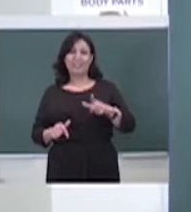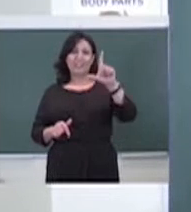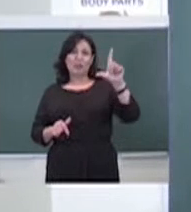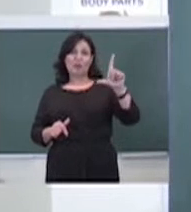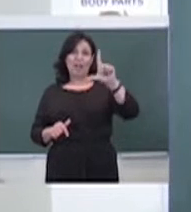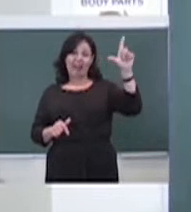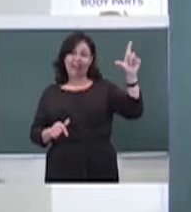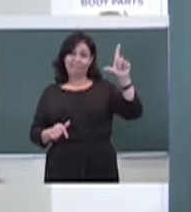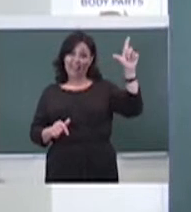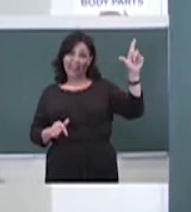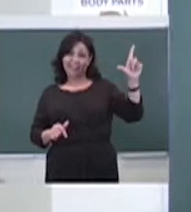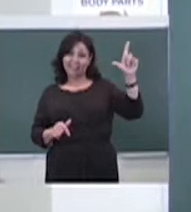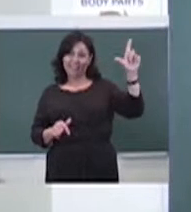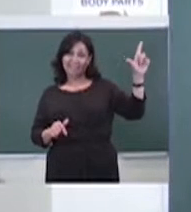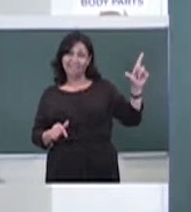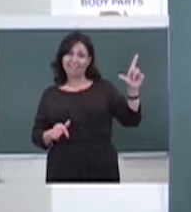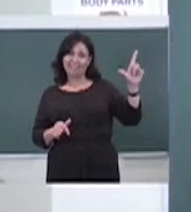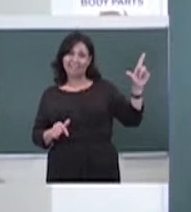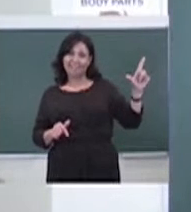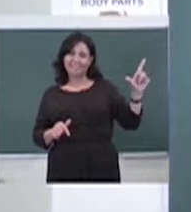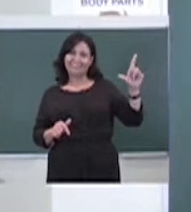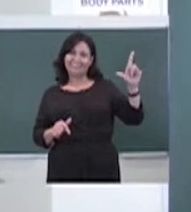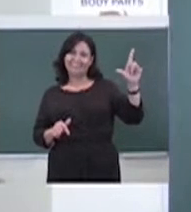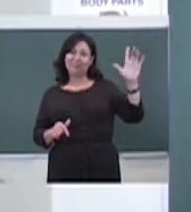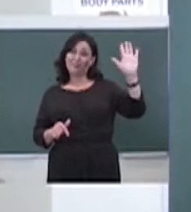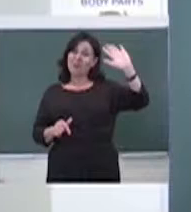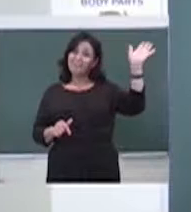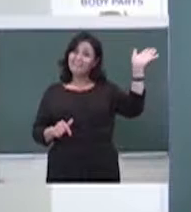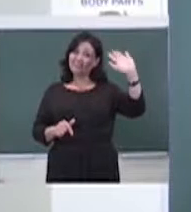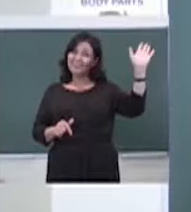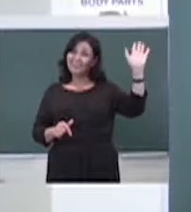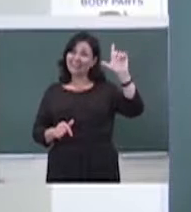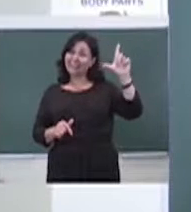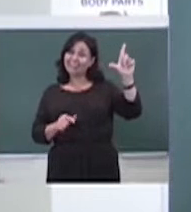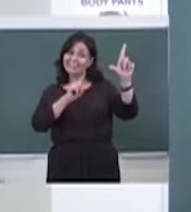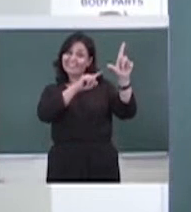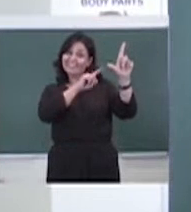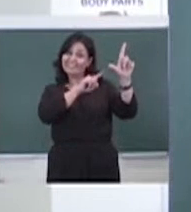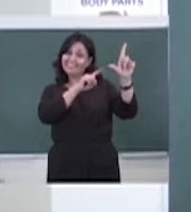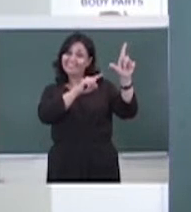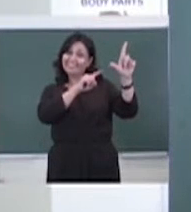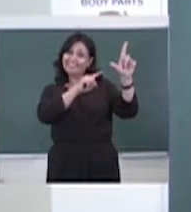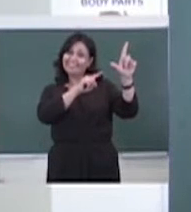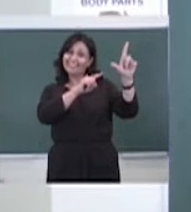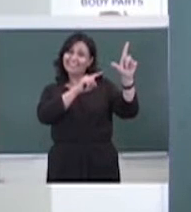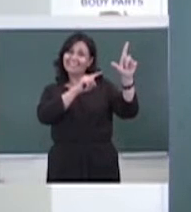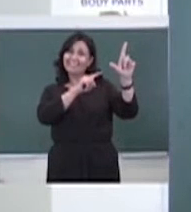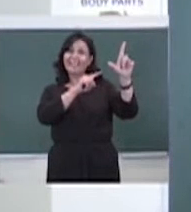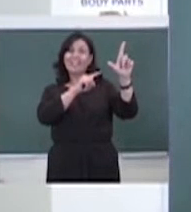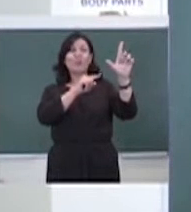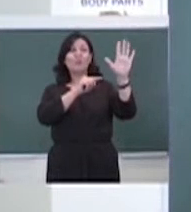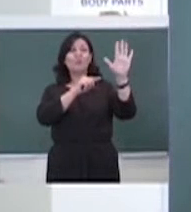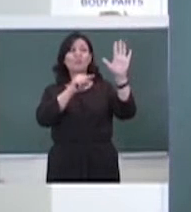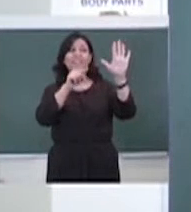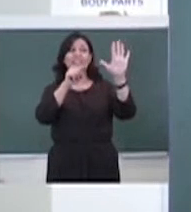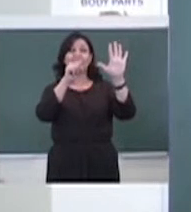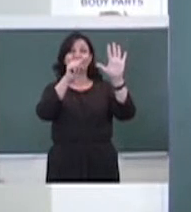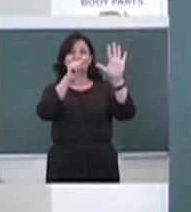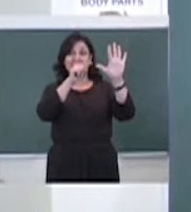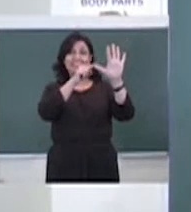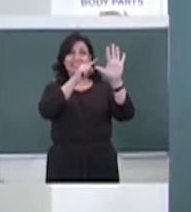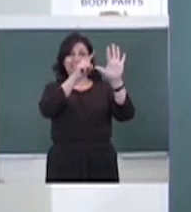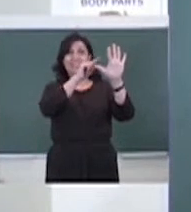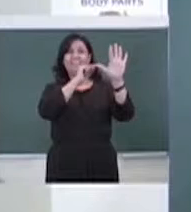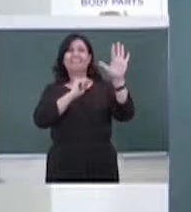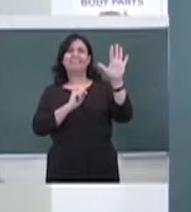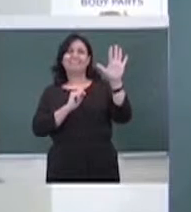hand. Wave your left hand again. Very good. And you're going to trace your left hand. I am going